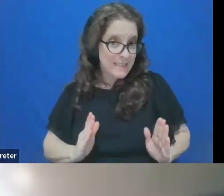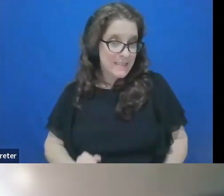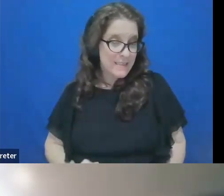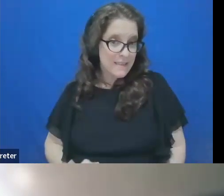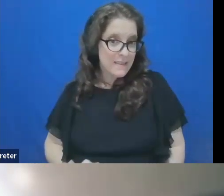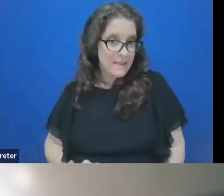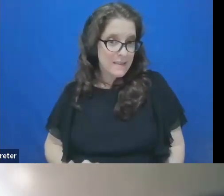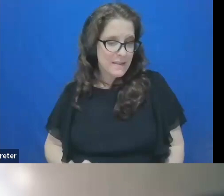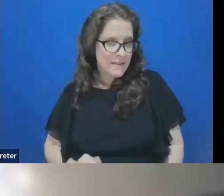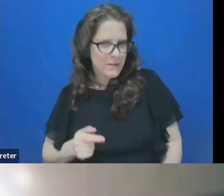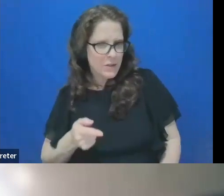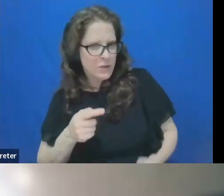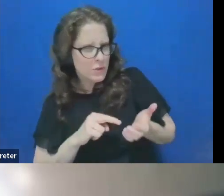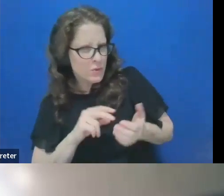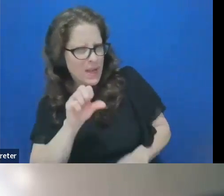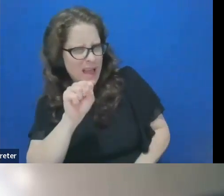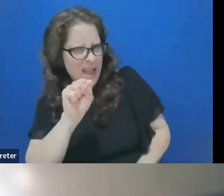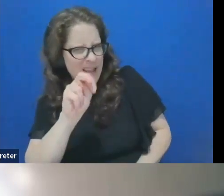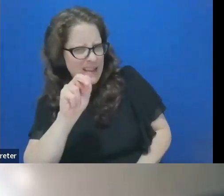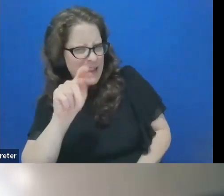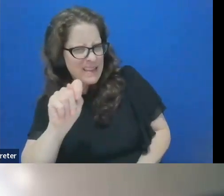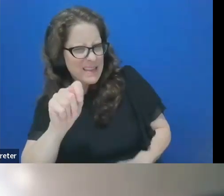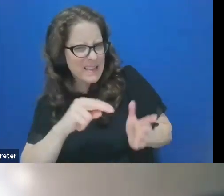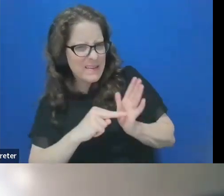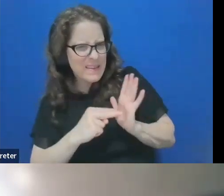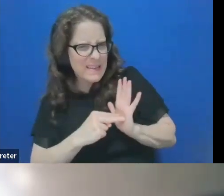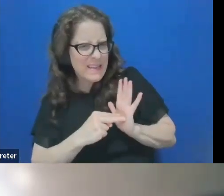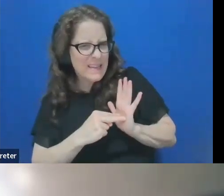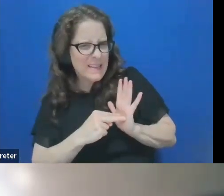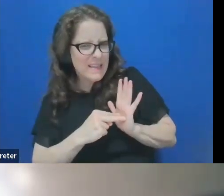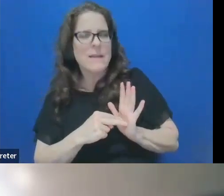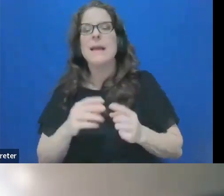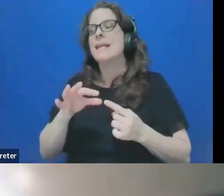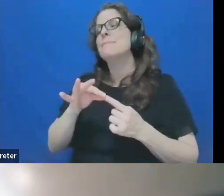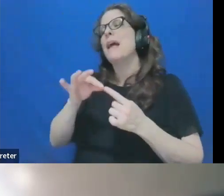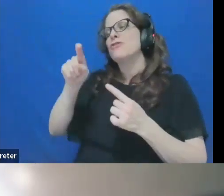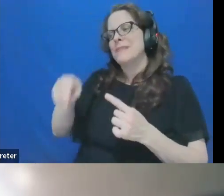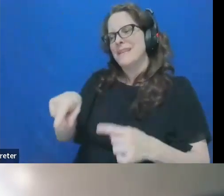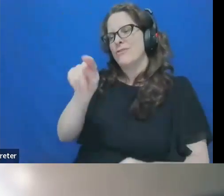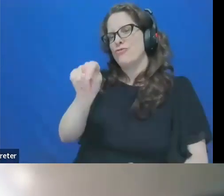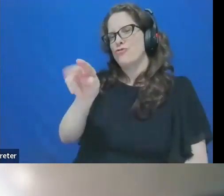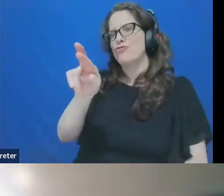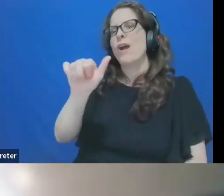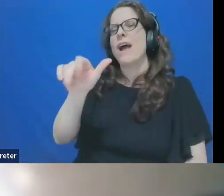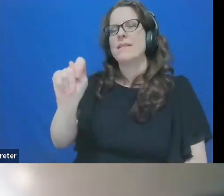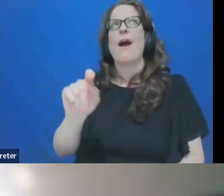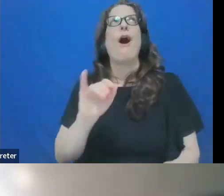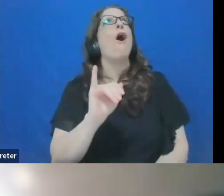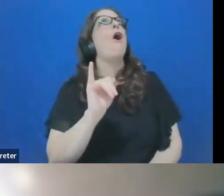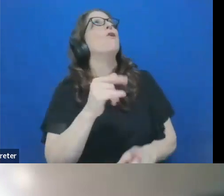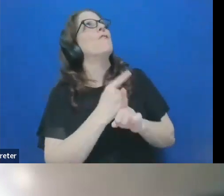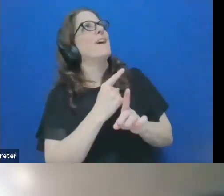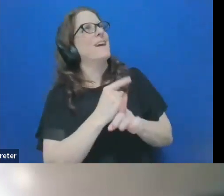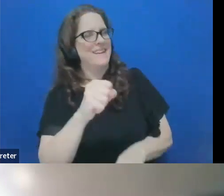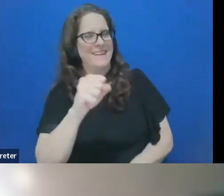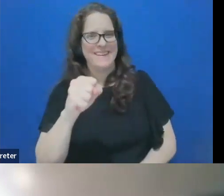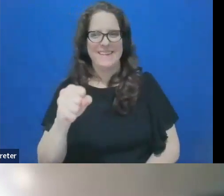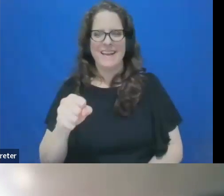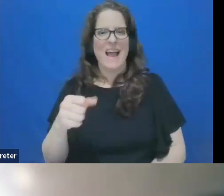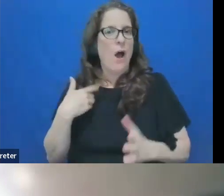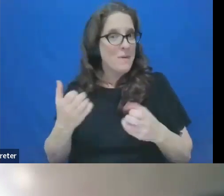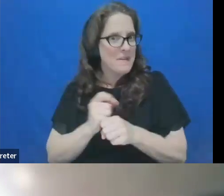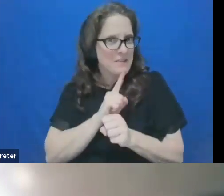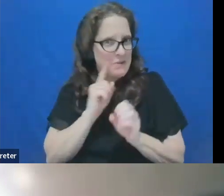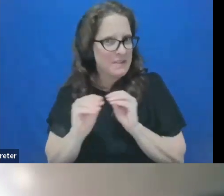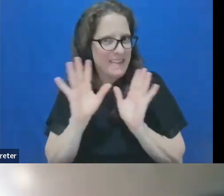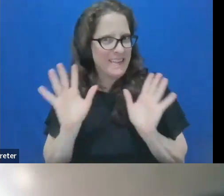Do we need to clarify what an SNT is? Special needs trust. Oh, okay. I just want to make